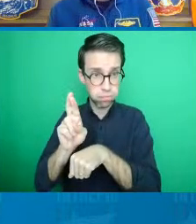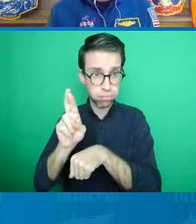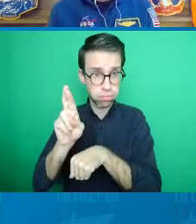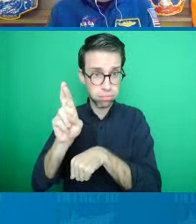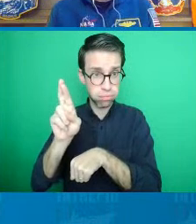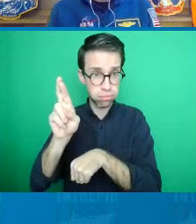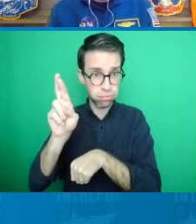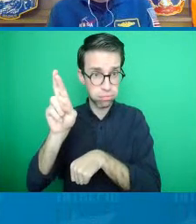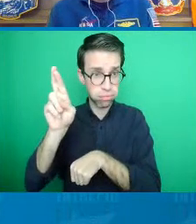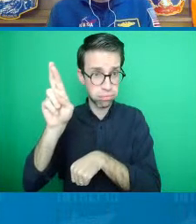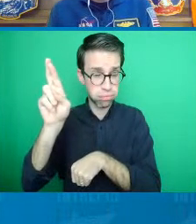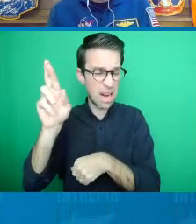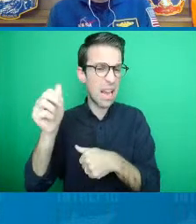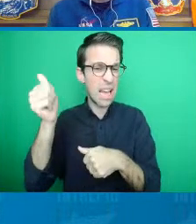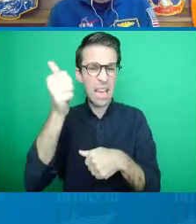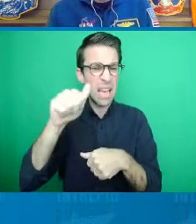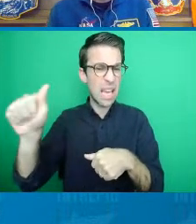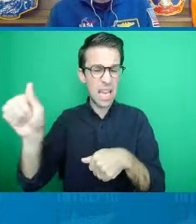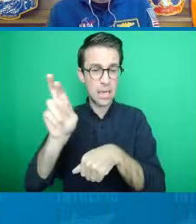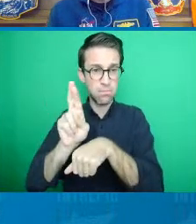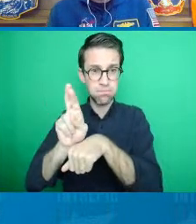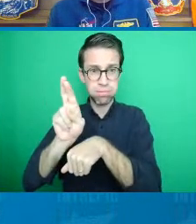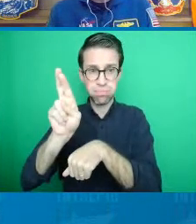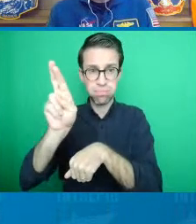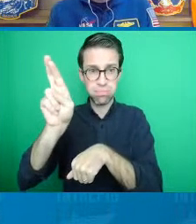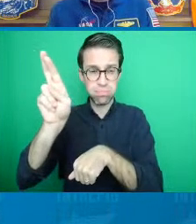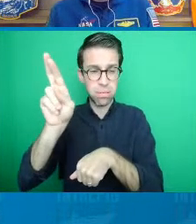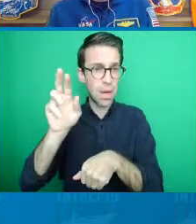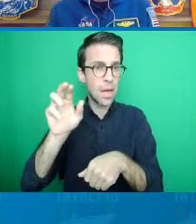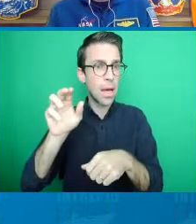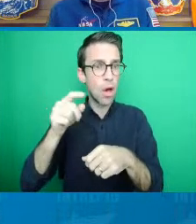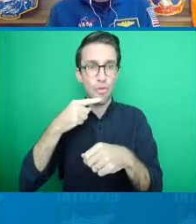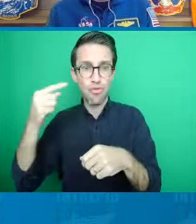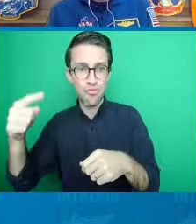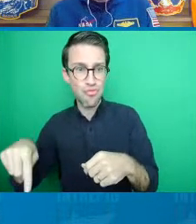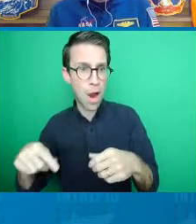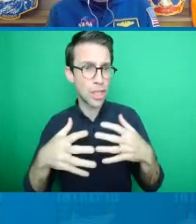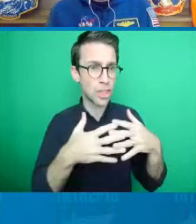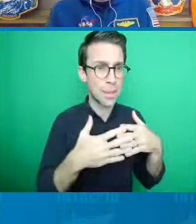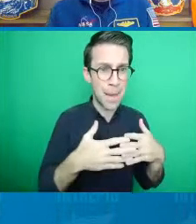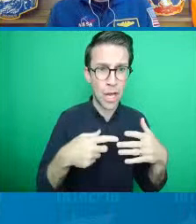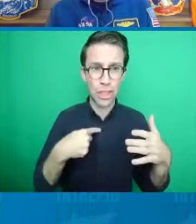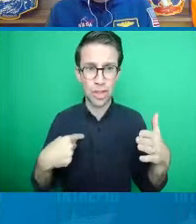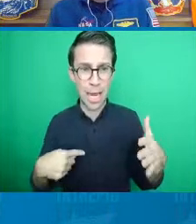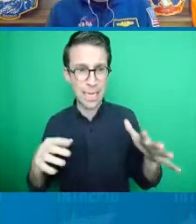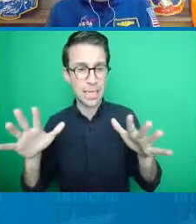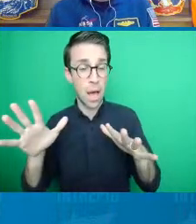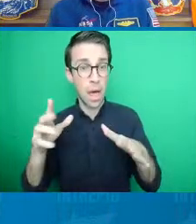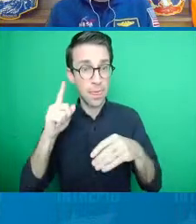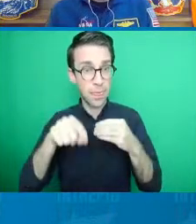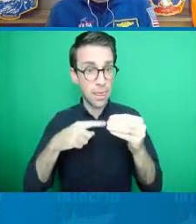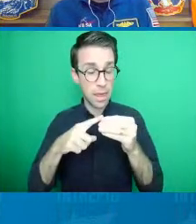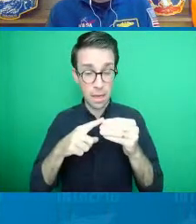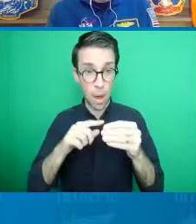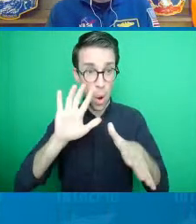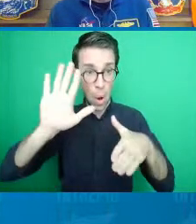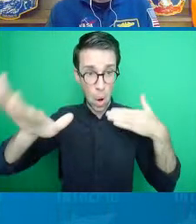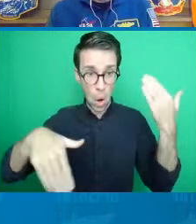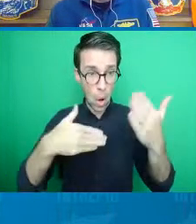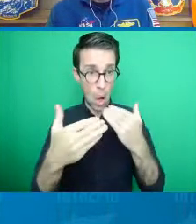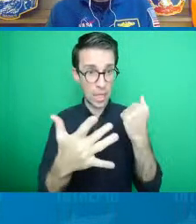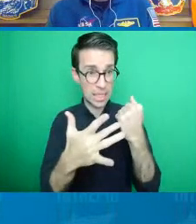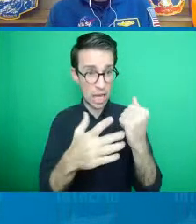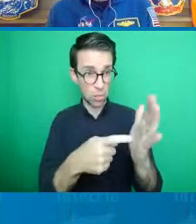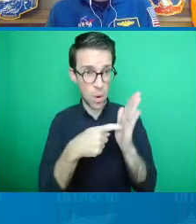a SpaceX or Boeing commercial crew vehicle, the Soyuz, just amazing, amazing engineering